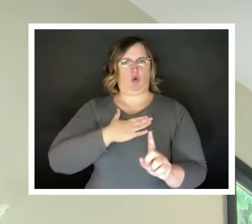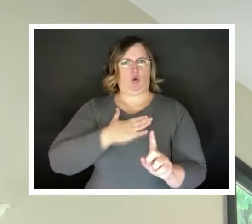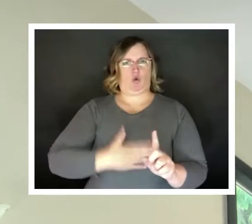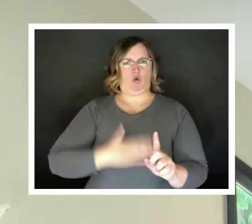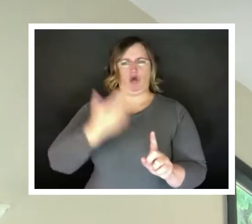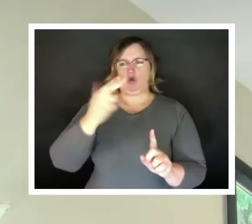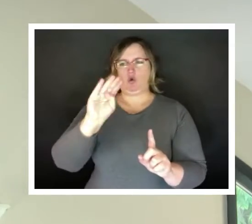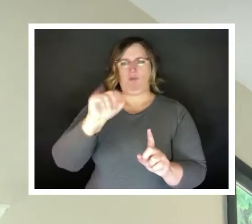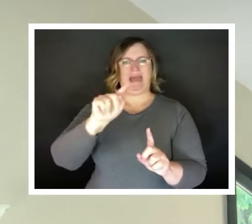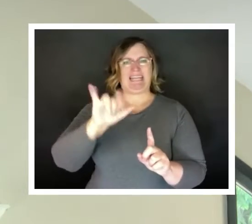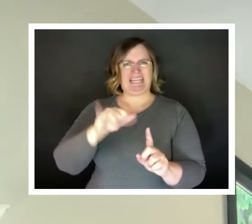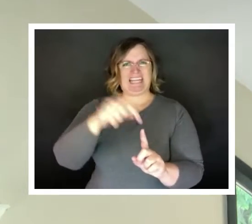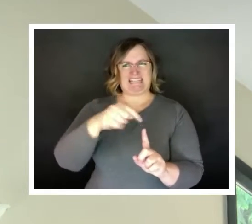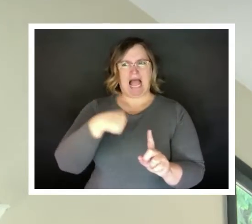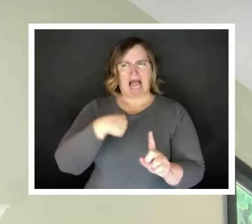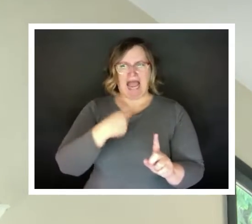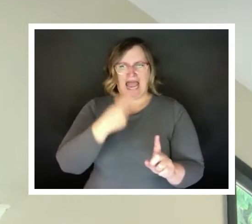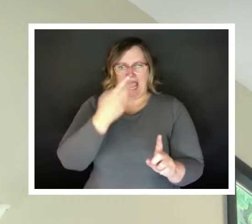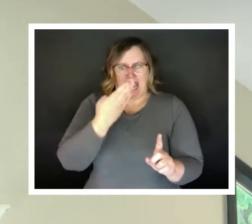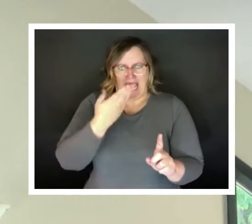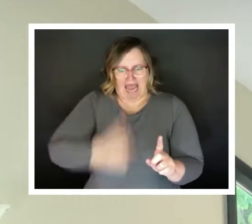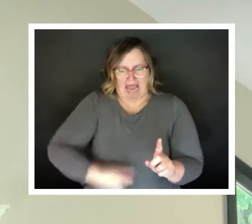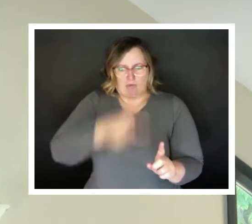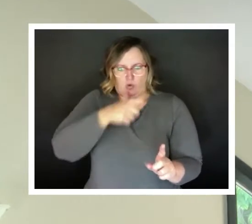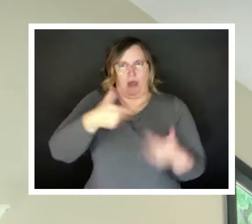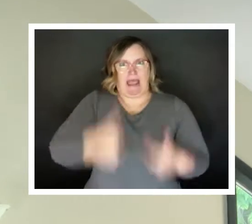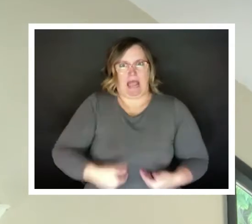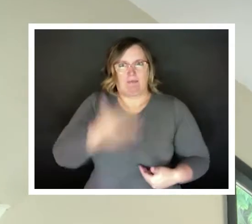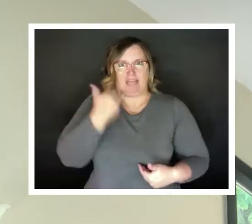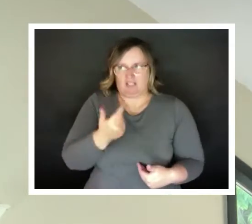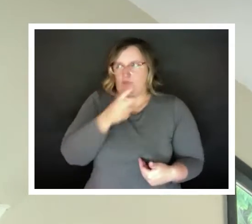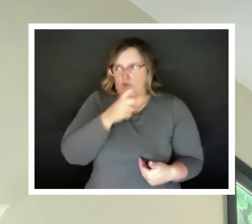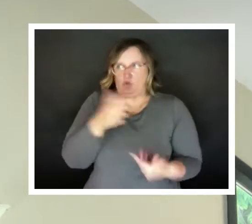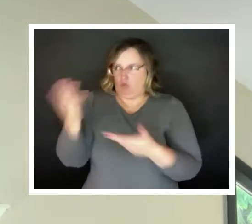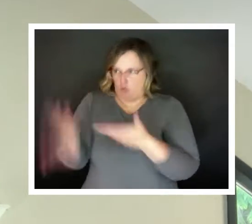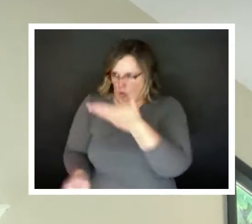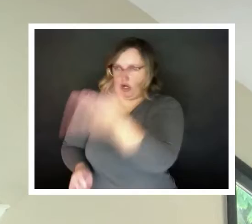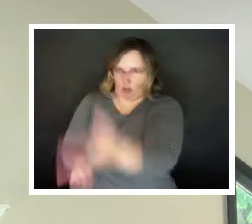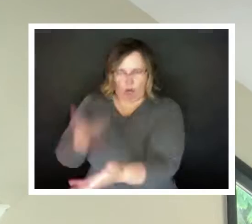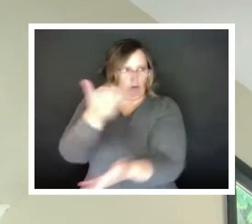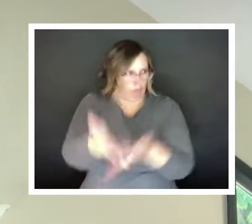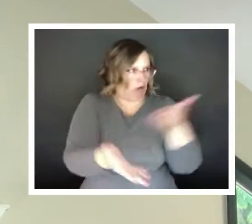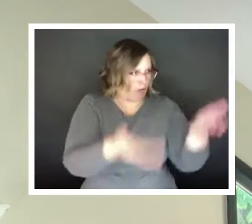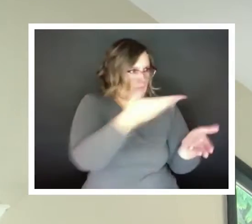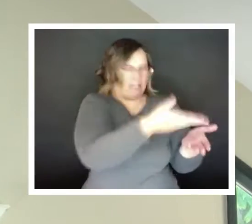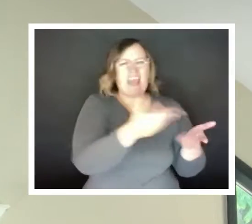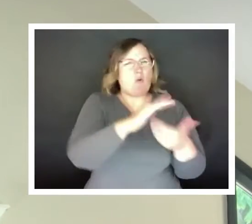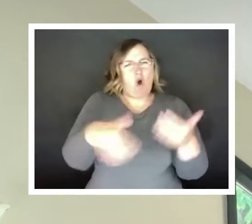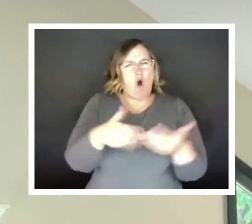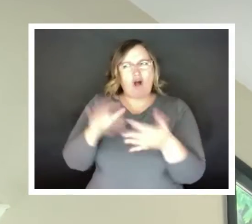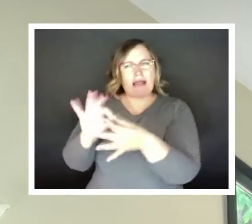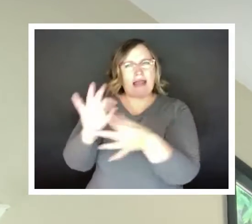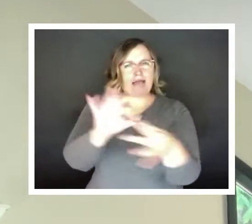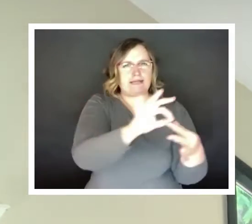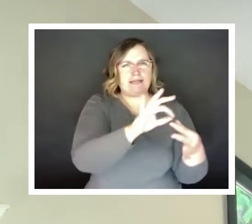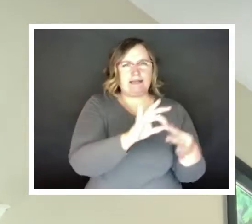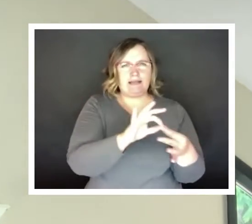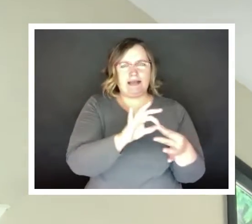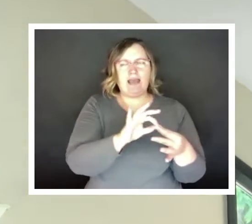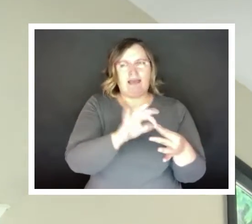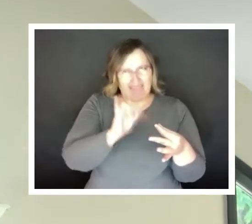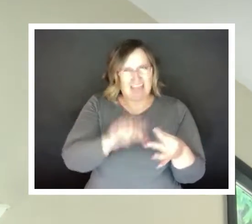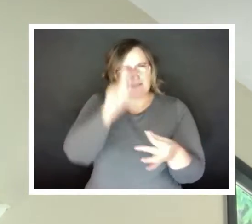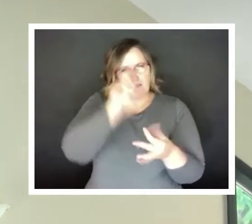Ubuntu. I am who I am because of who we all are. It is the belief that we are all connected with one another and that